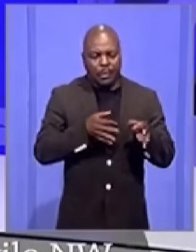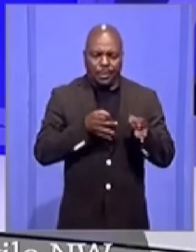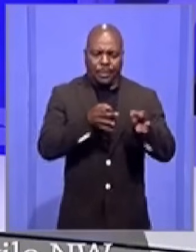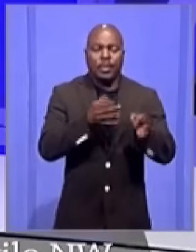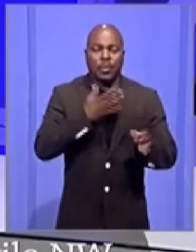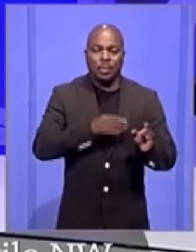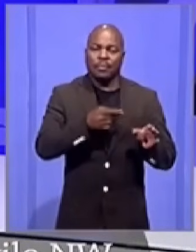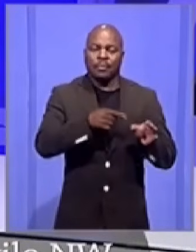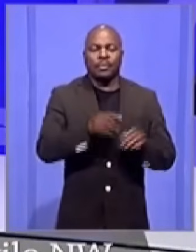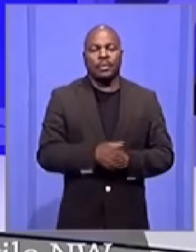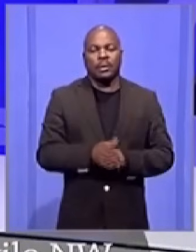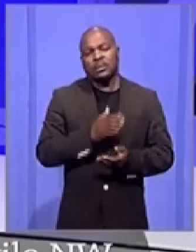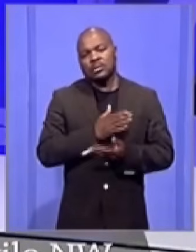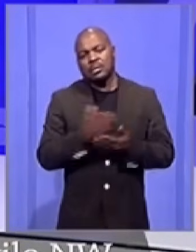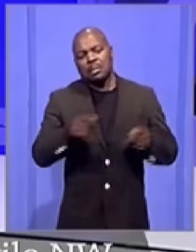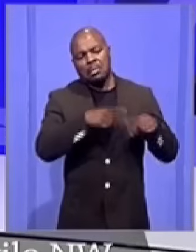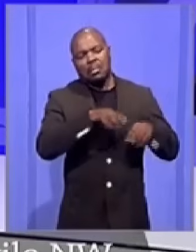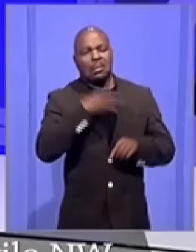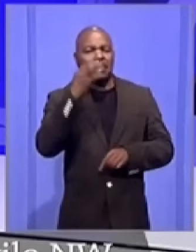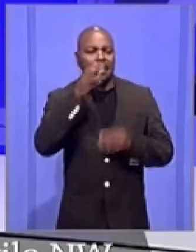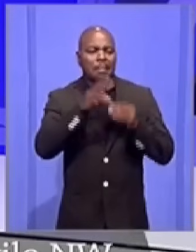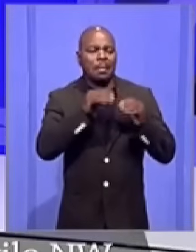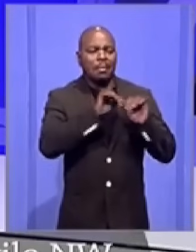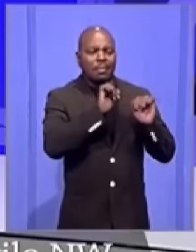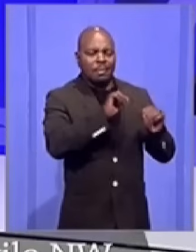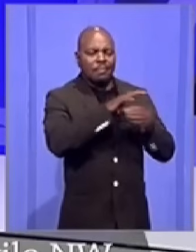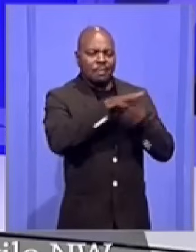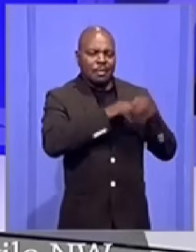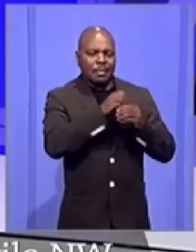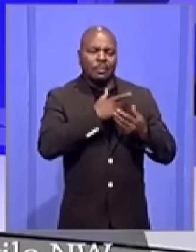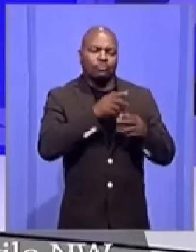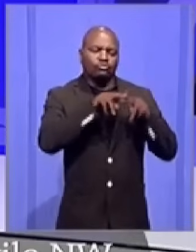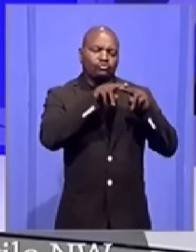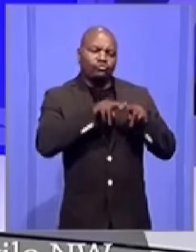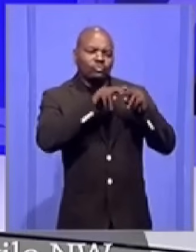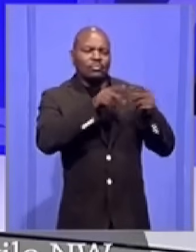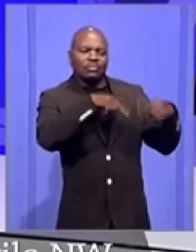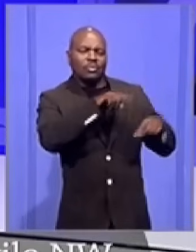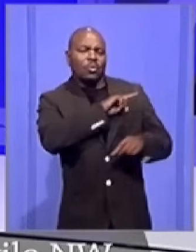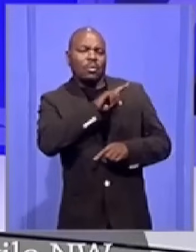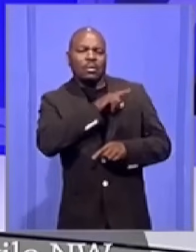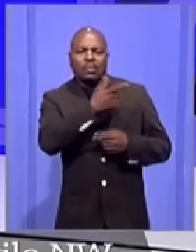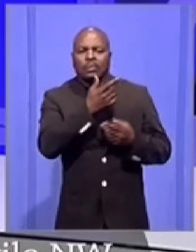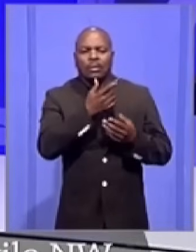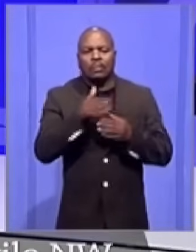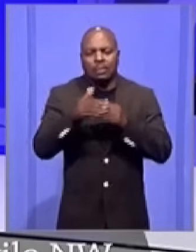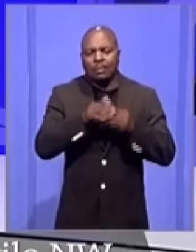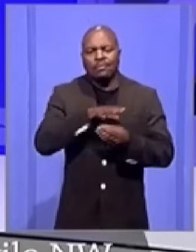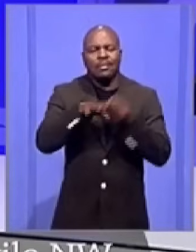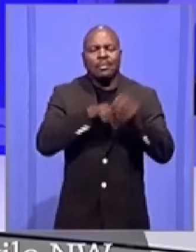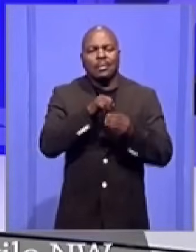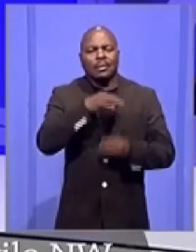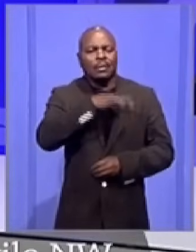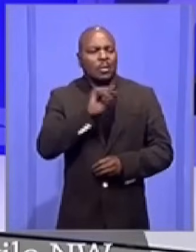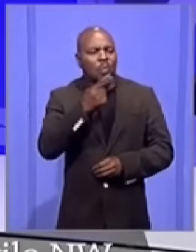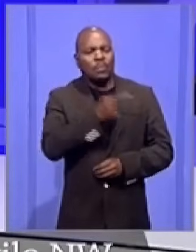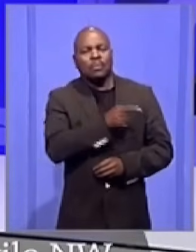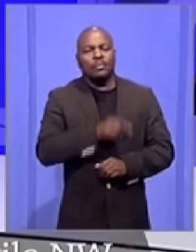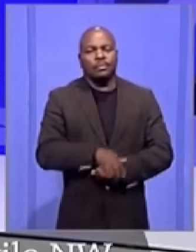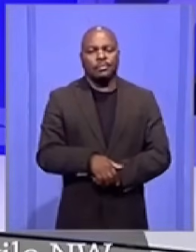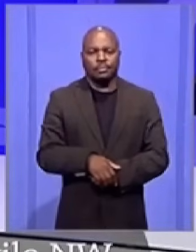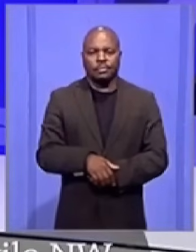katološwe ba bangwe ba re ba malapa a bona ba itshepetše go bona ka ge e le bona bahlokomedi ba malapa a bona.